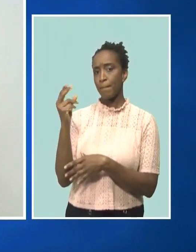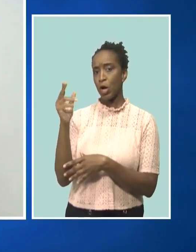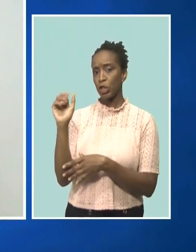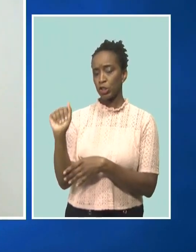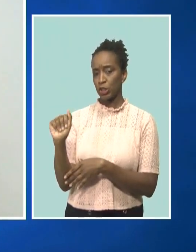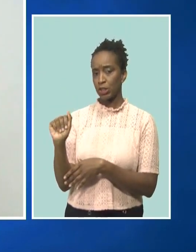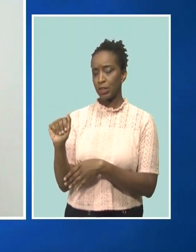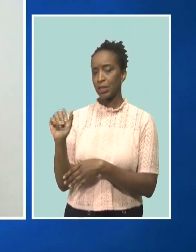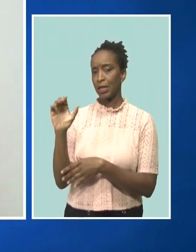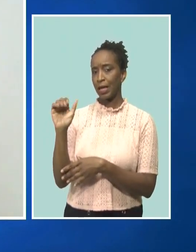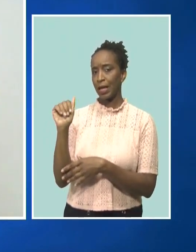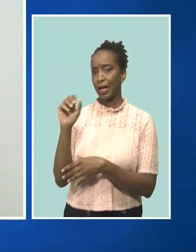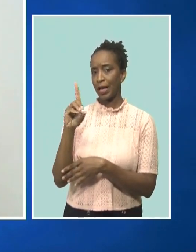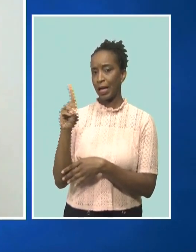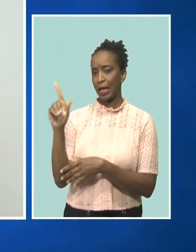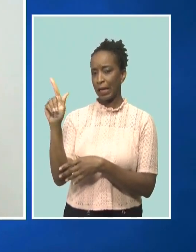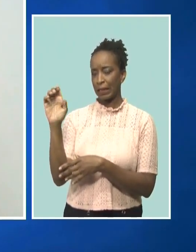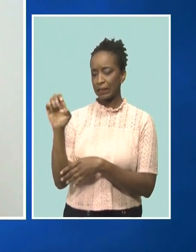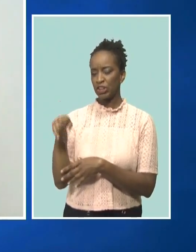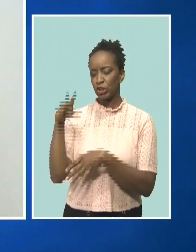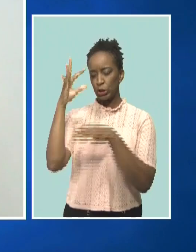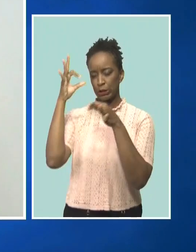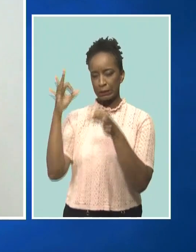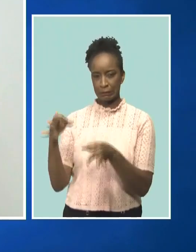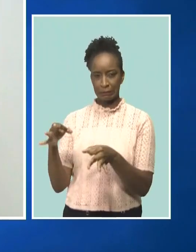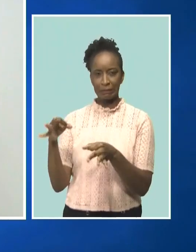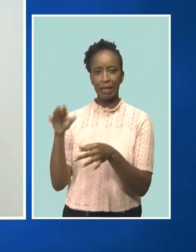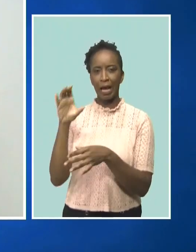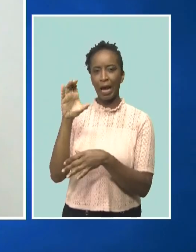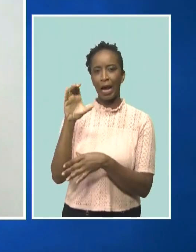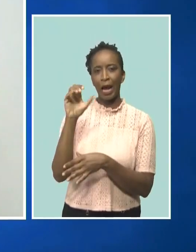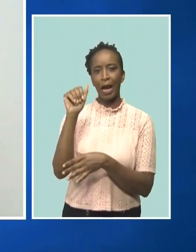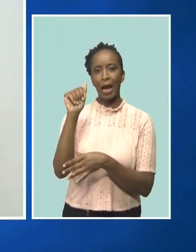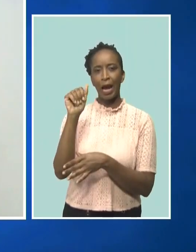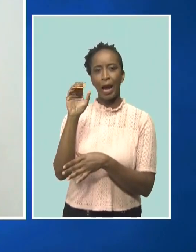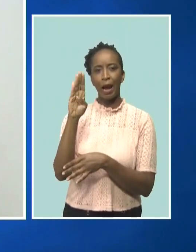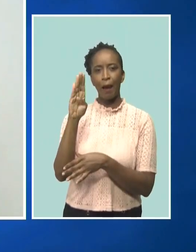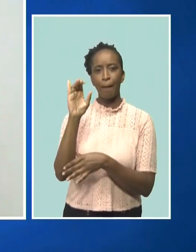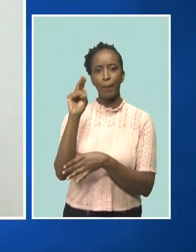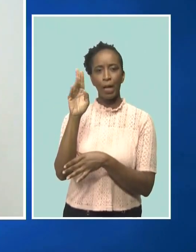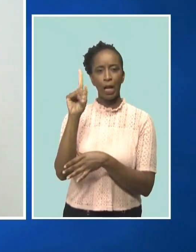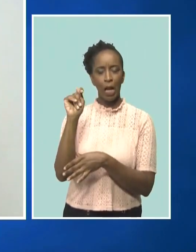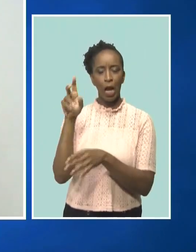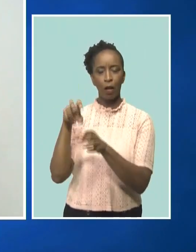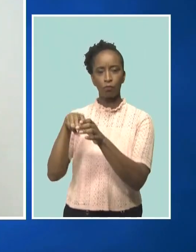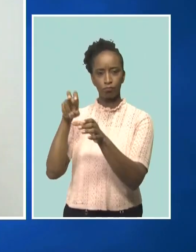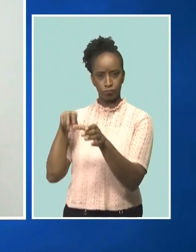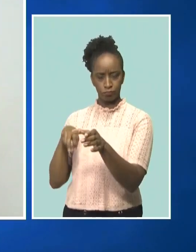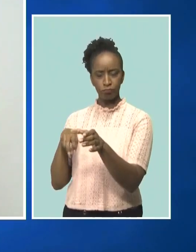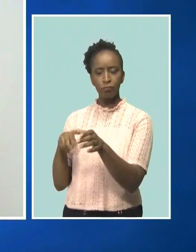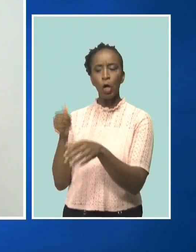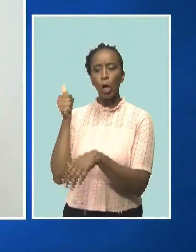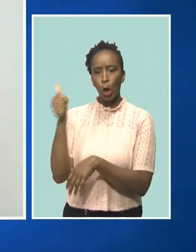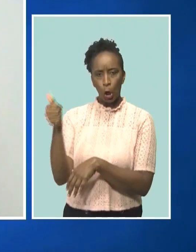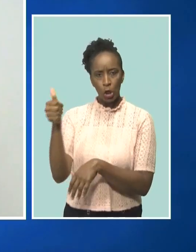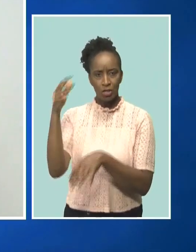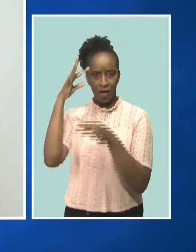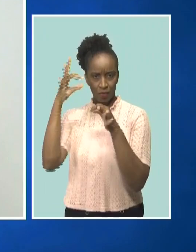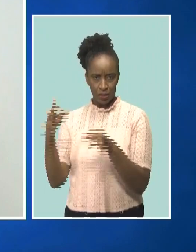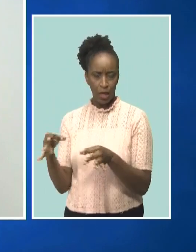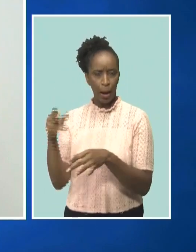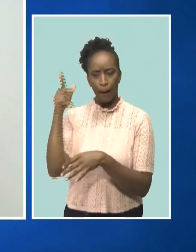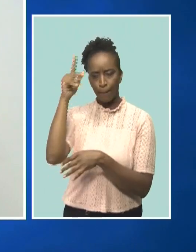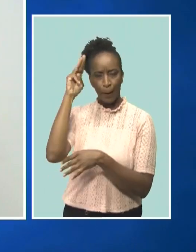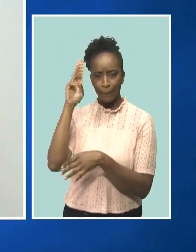decline. One could say her decision to step down from cabinet. As I understand it, it was her decision. I think it's regrettable to the